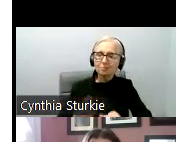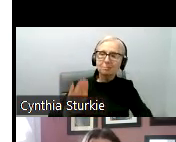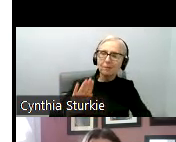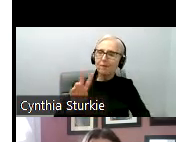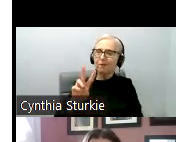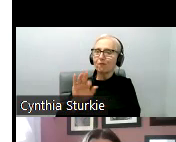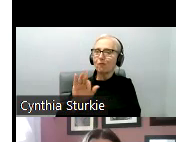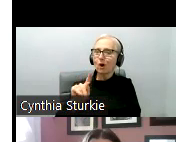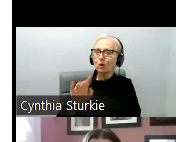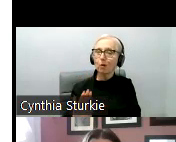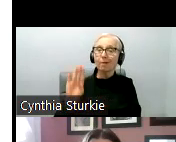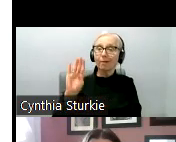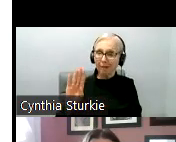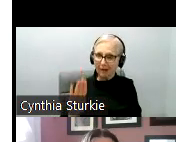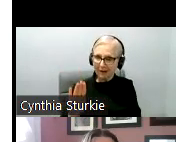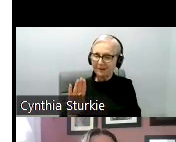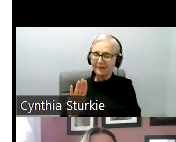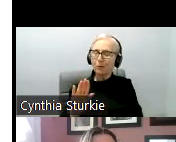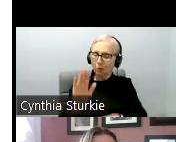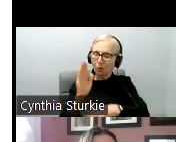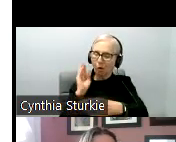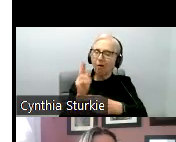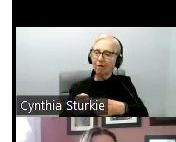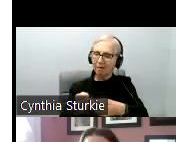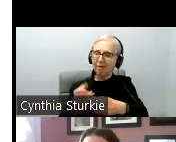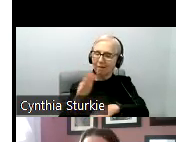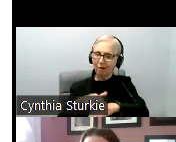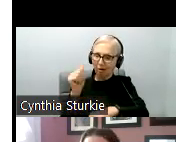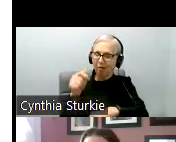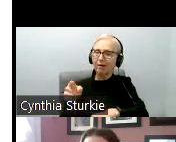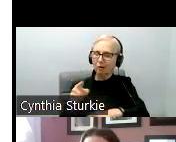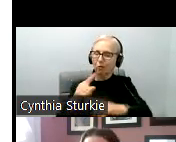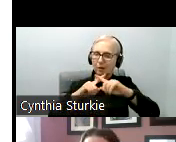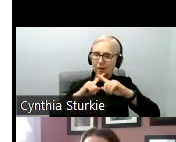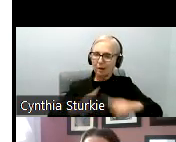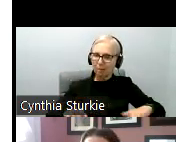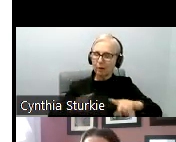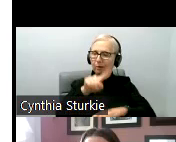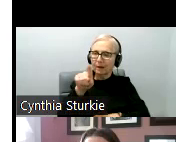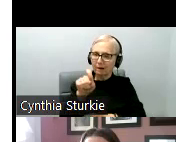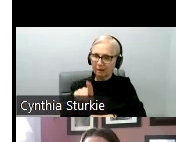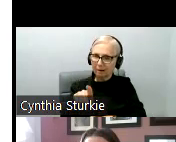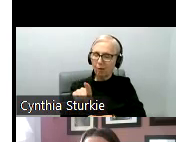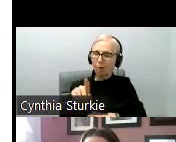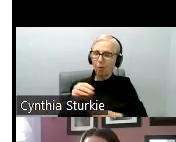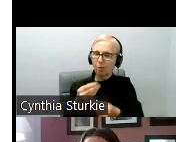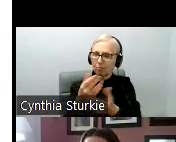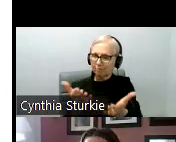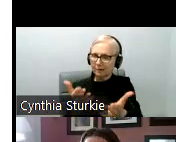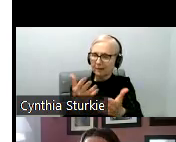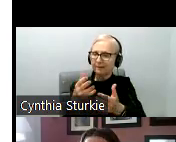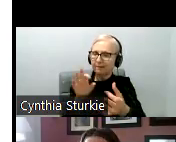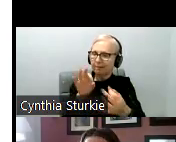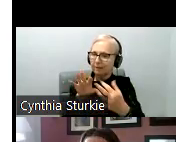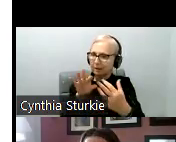virtual hand, and we're happy to call on you to unmute and ask your question or provide your feedback.